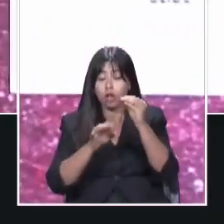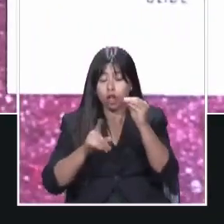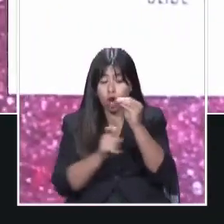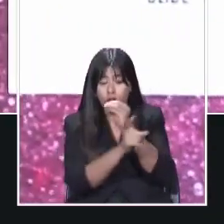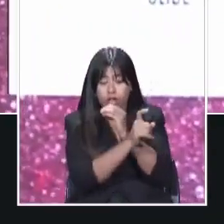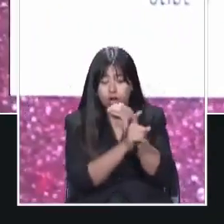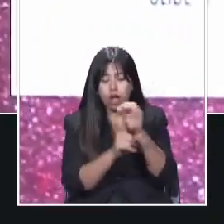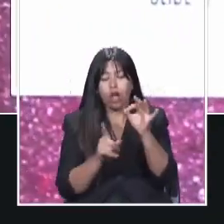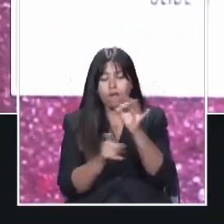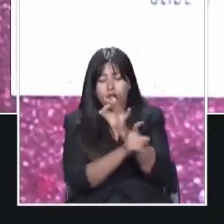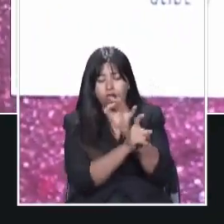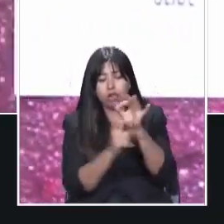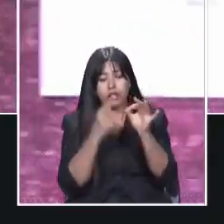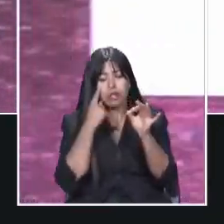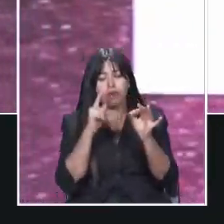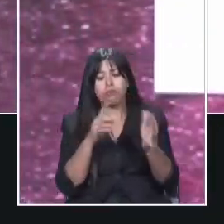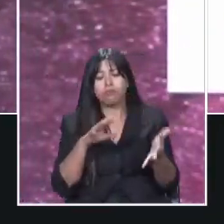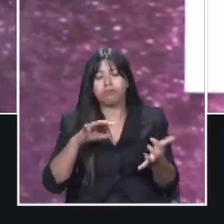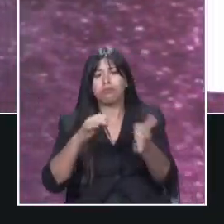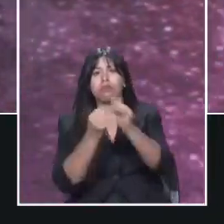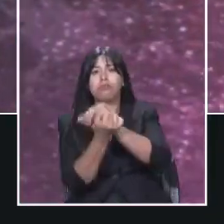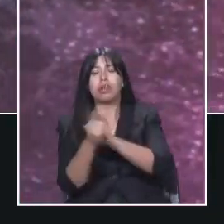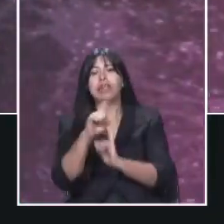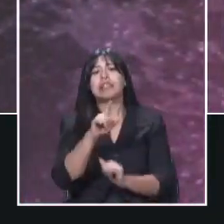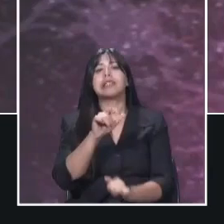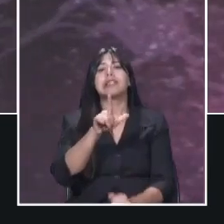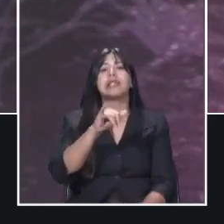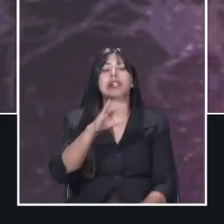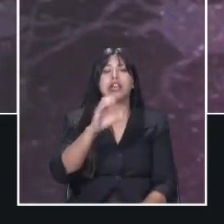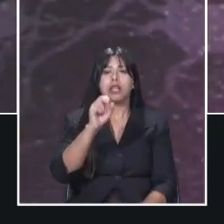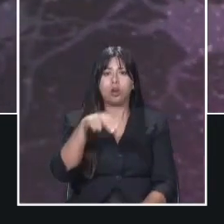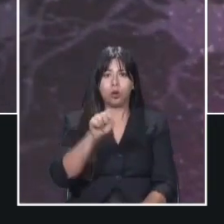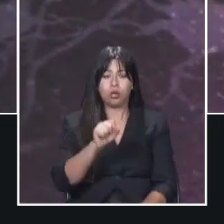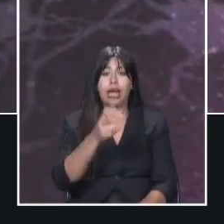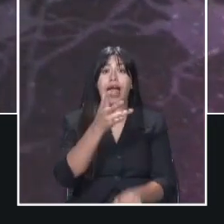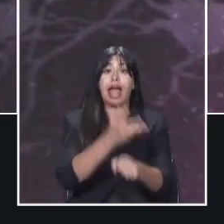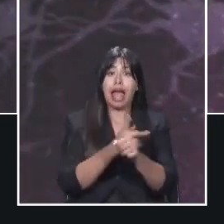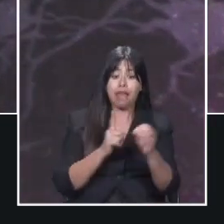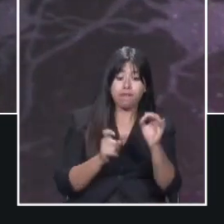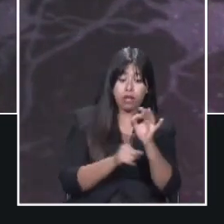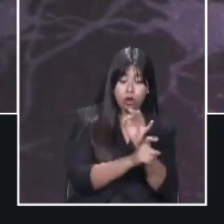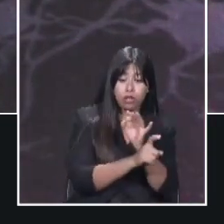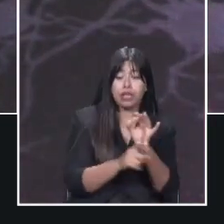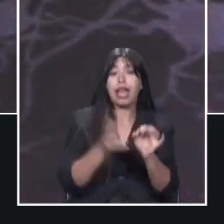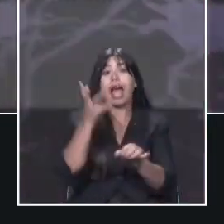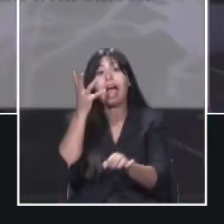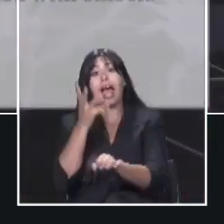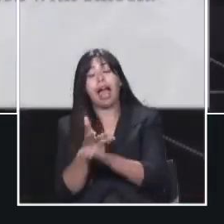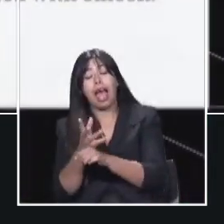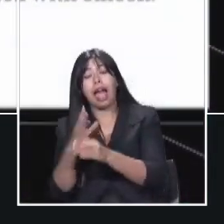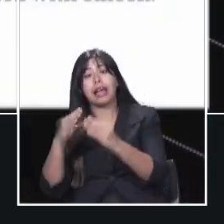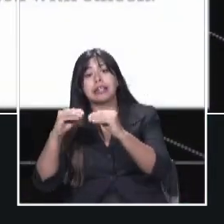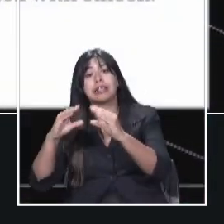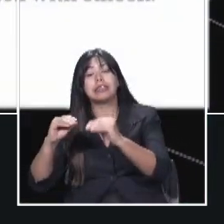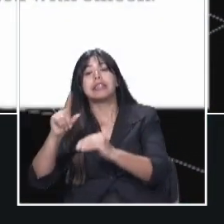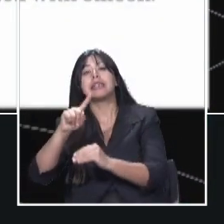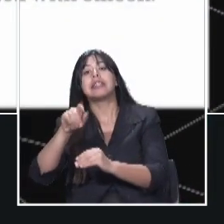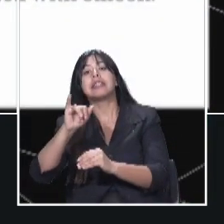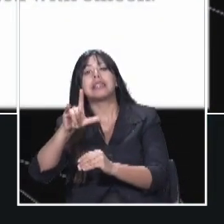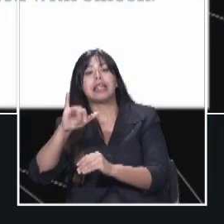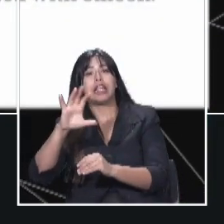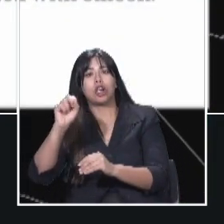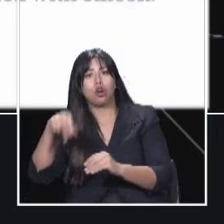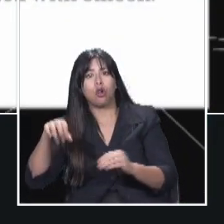biology and the other part of it is silicon. How do we do this? We take DNA sequences.